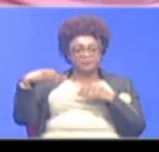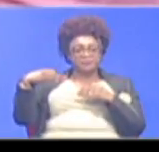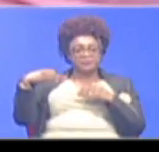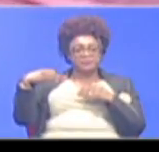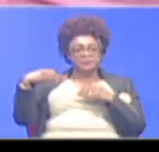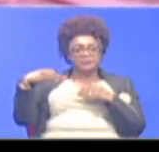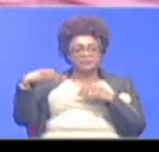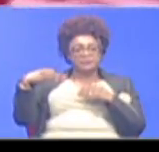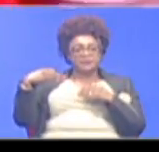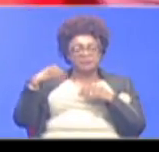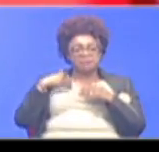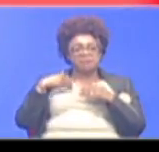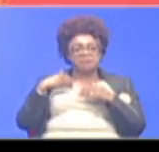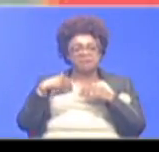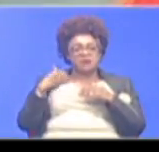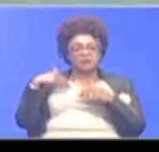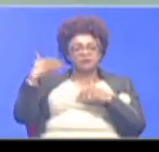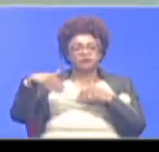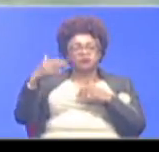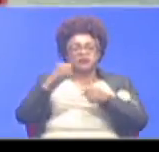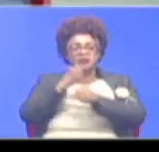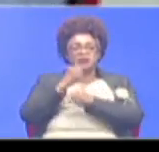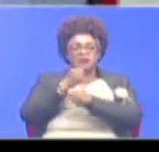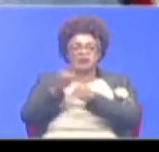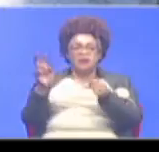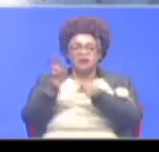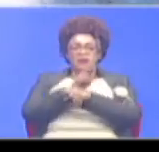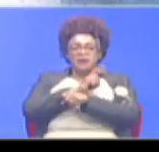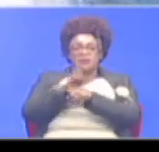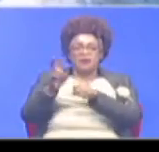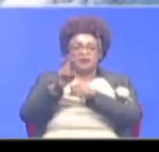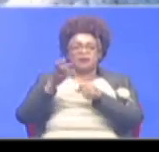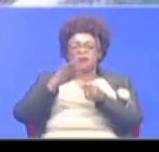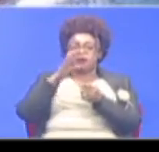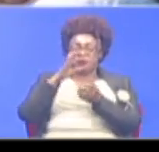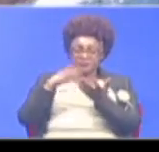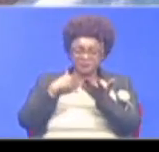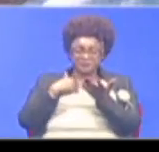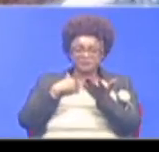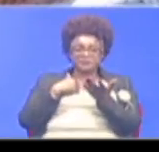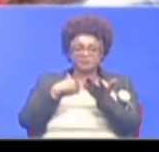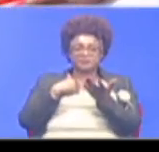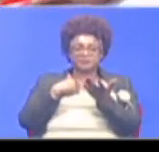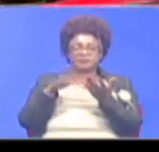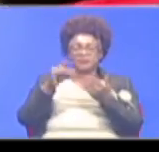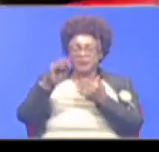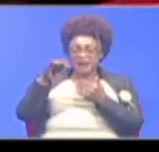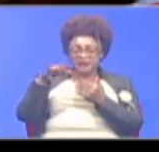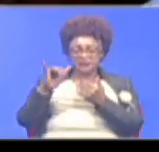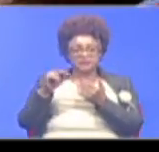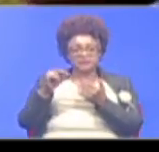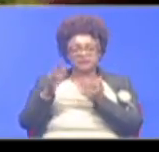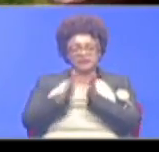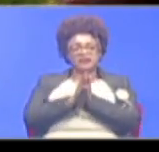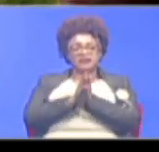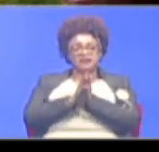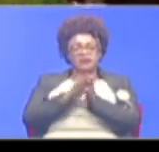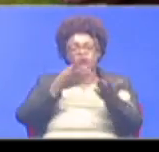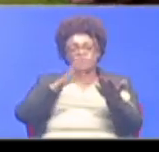I normally do biodiversity monitoring. I normally do waterfall count, common birding, and water